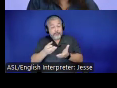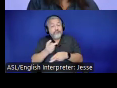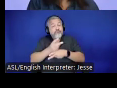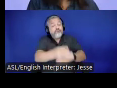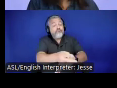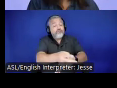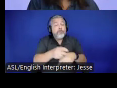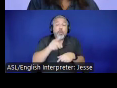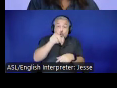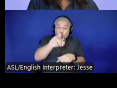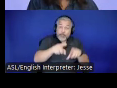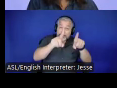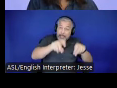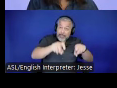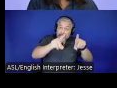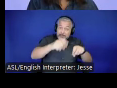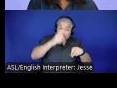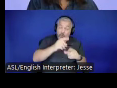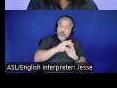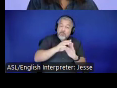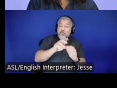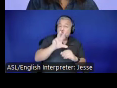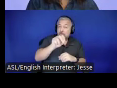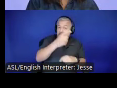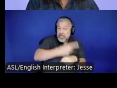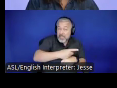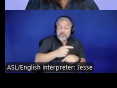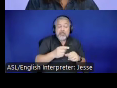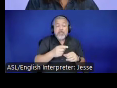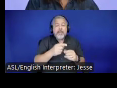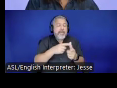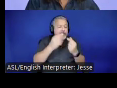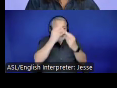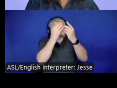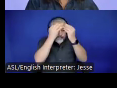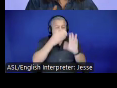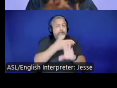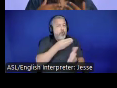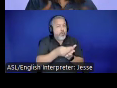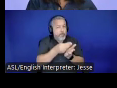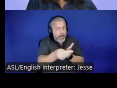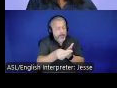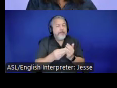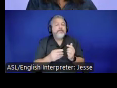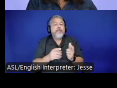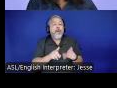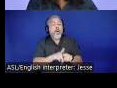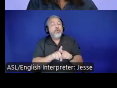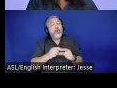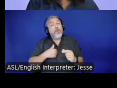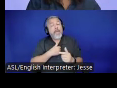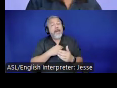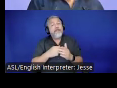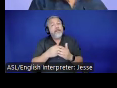before making a purchase. It's a really cool program that we have. There's also like hands-on demonstrations that we